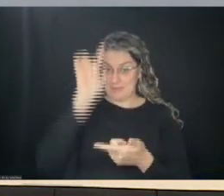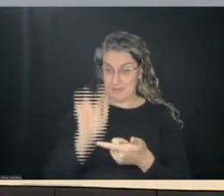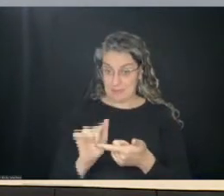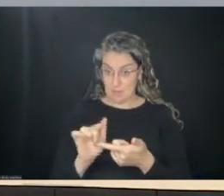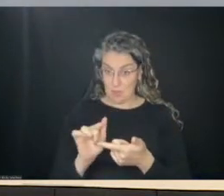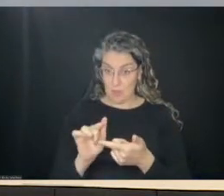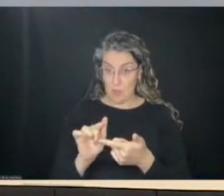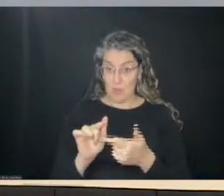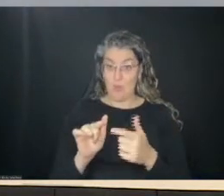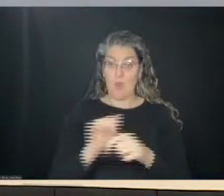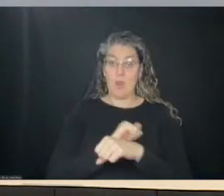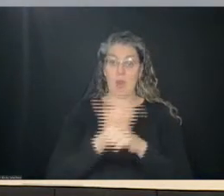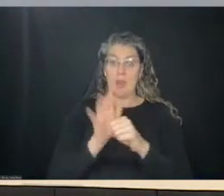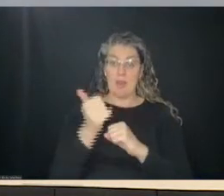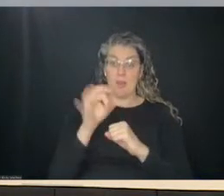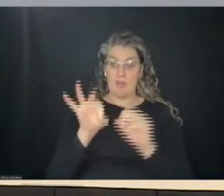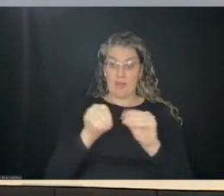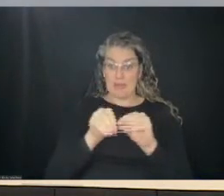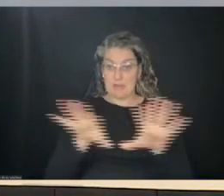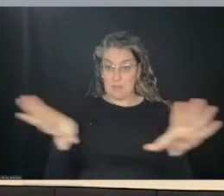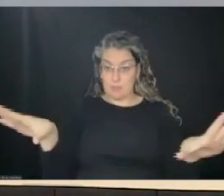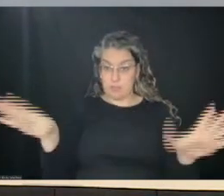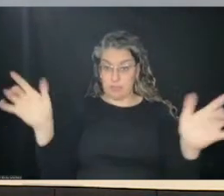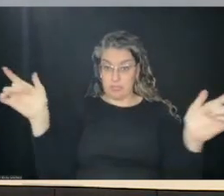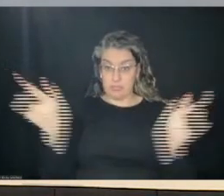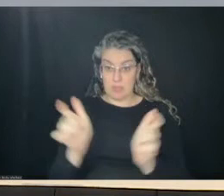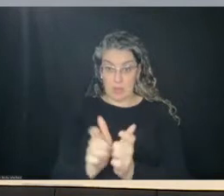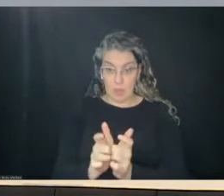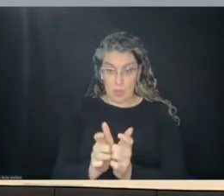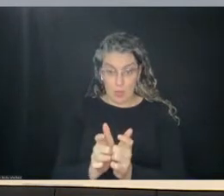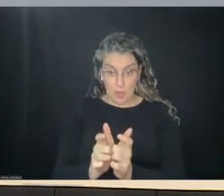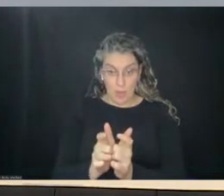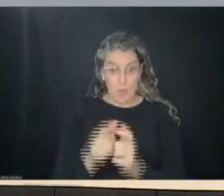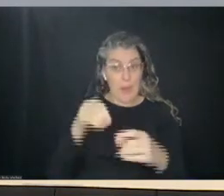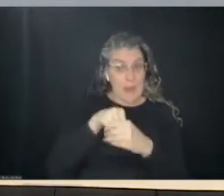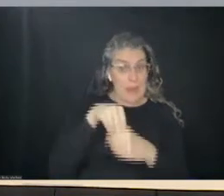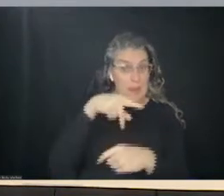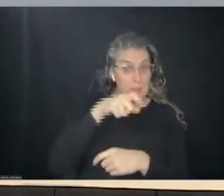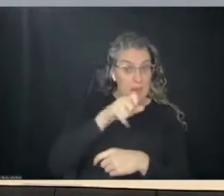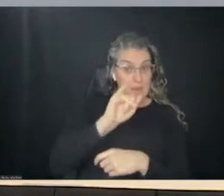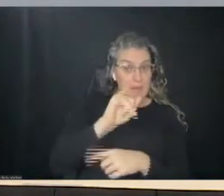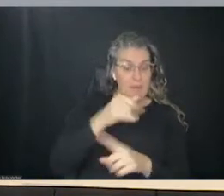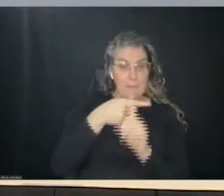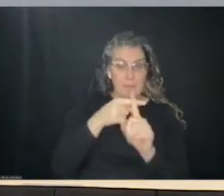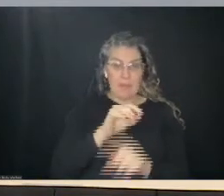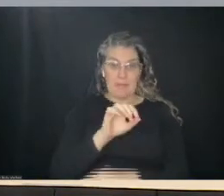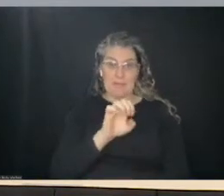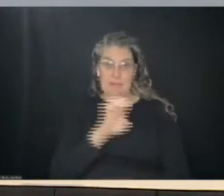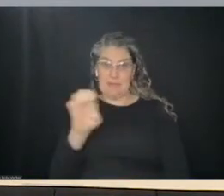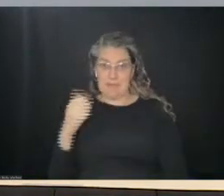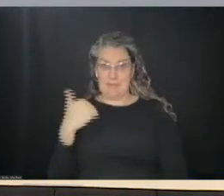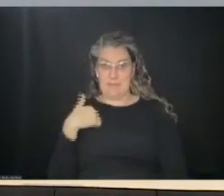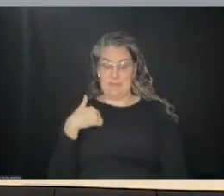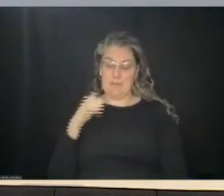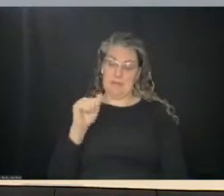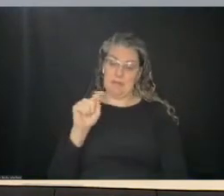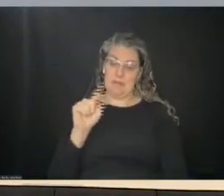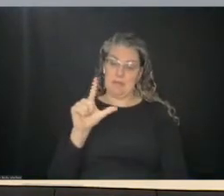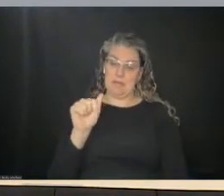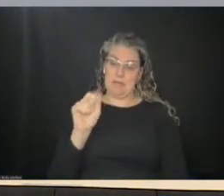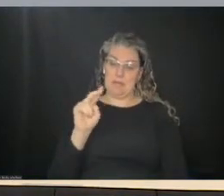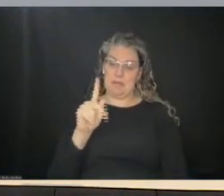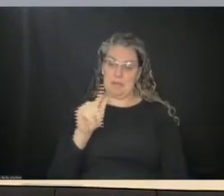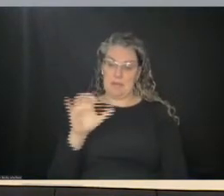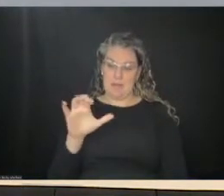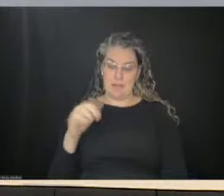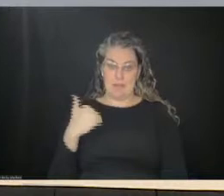COVID-19 is controlled in PEI, the Atlantic provinces, and Canada. And also, based on our vaccine status of islanders.